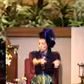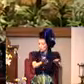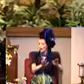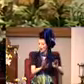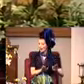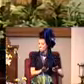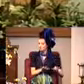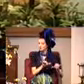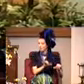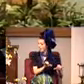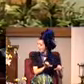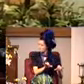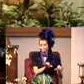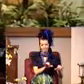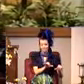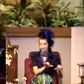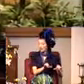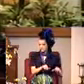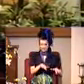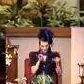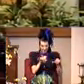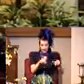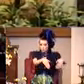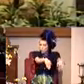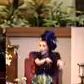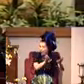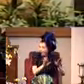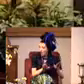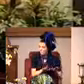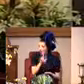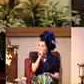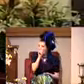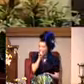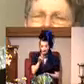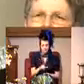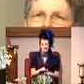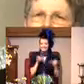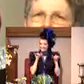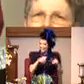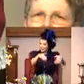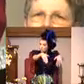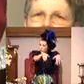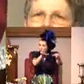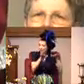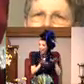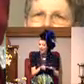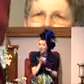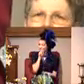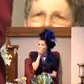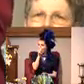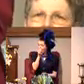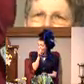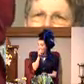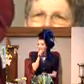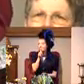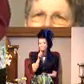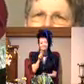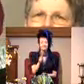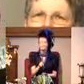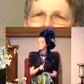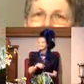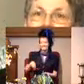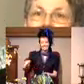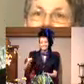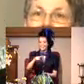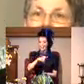Could they keep him in the grave? Could they keep him in the grave?